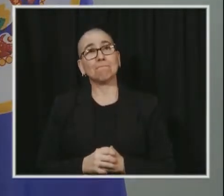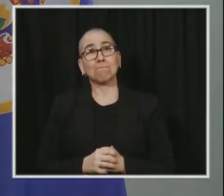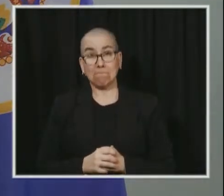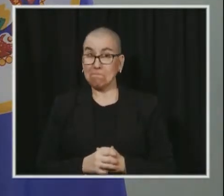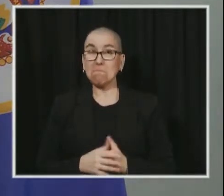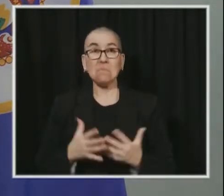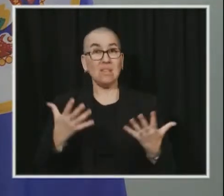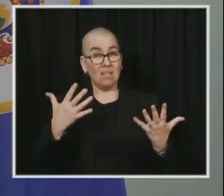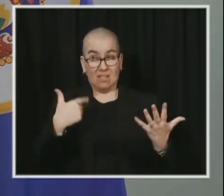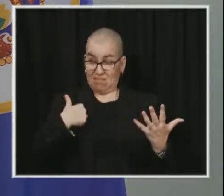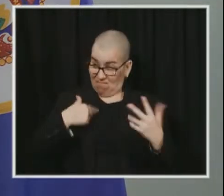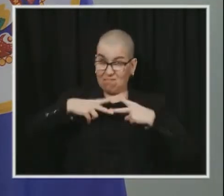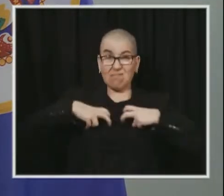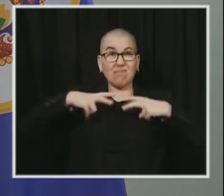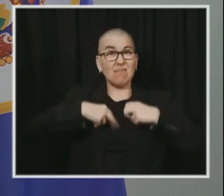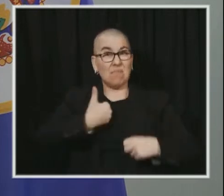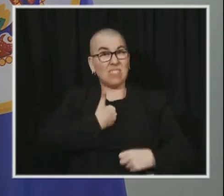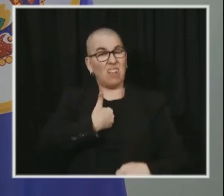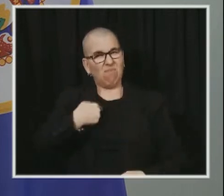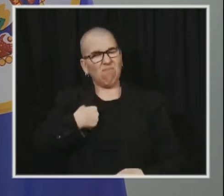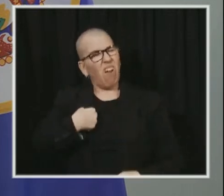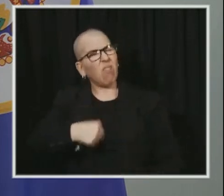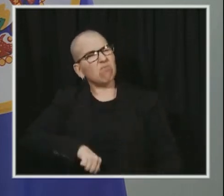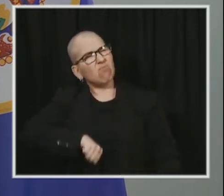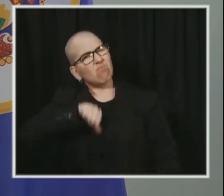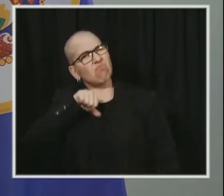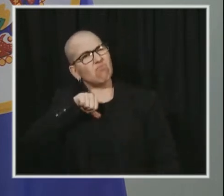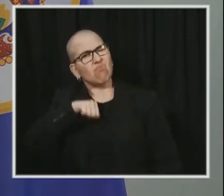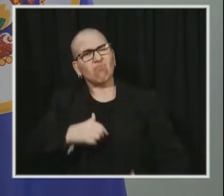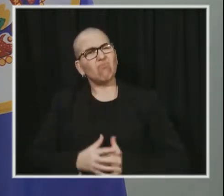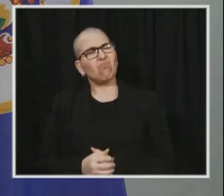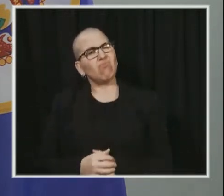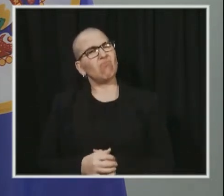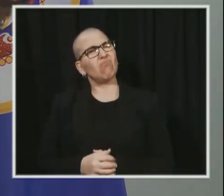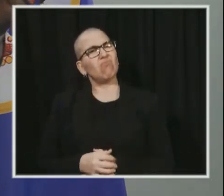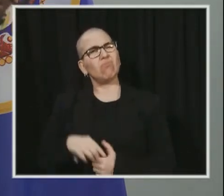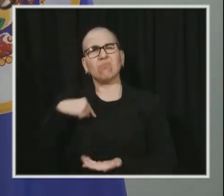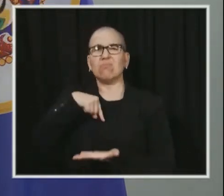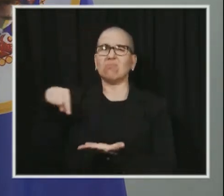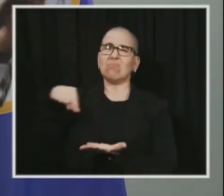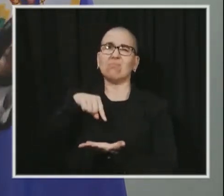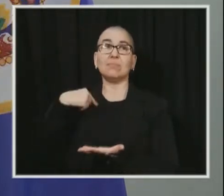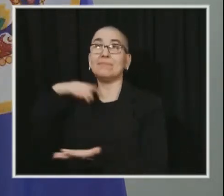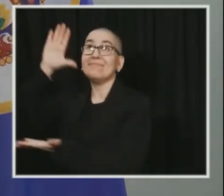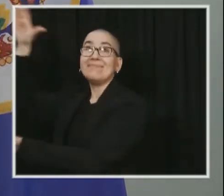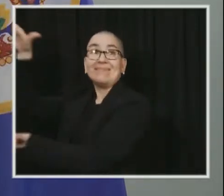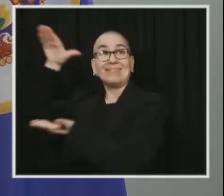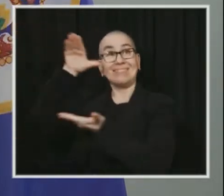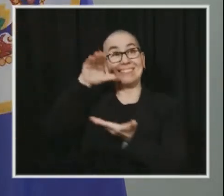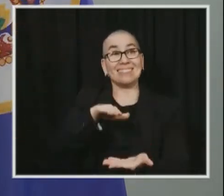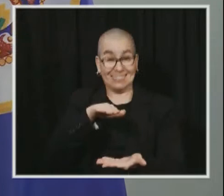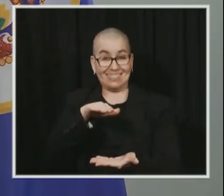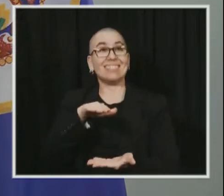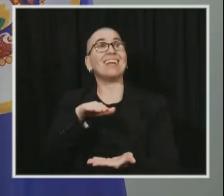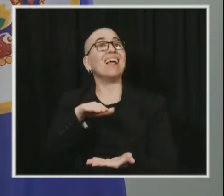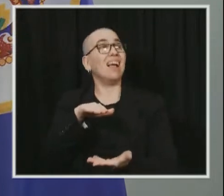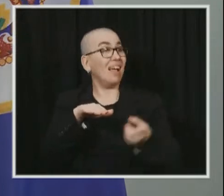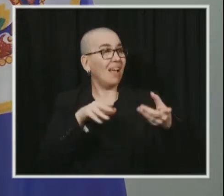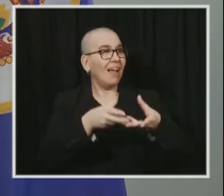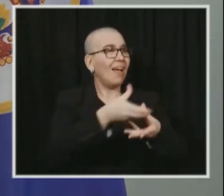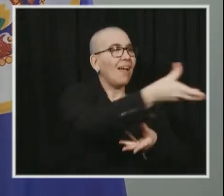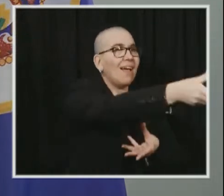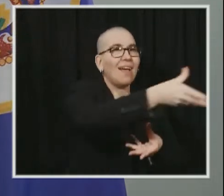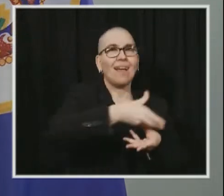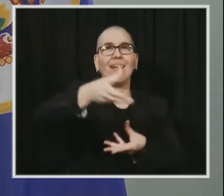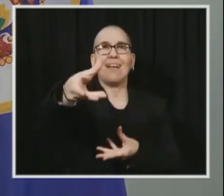am incredibly proud. I'm proud at one point this week, we're delivering vaccines. These people, this network's delivering vaccines faster than